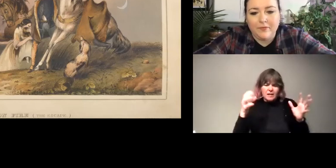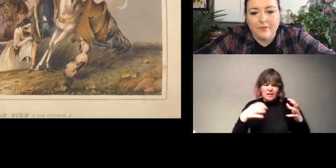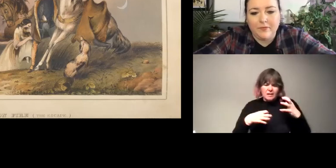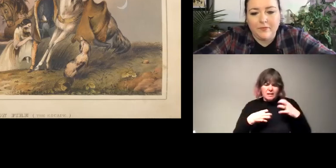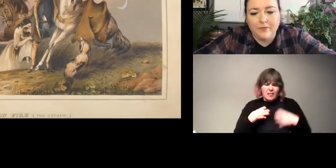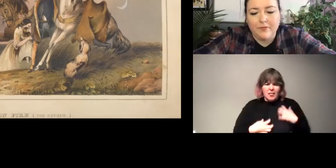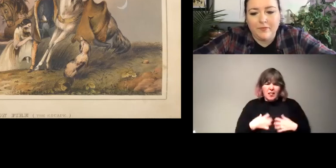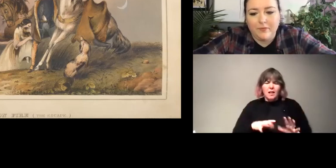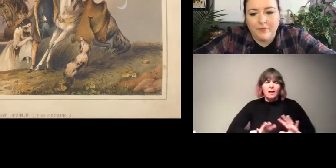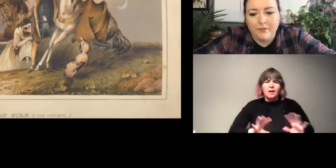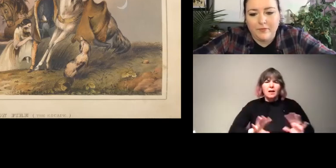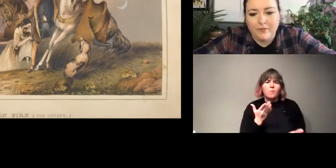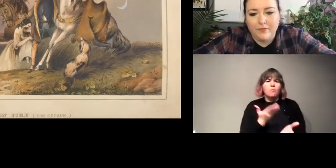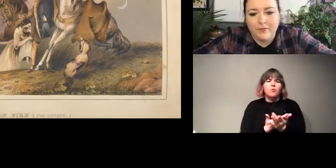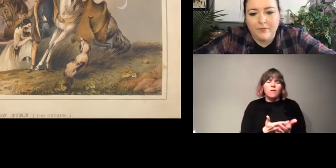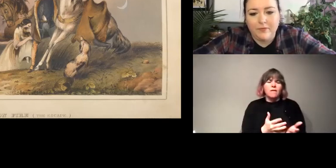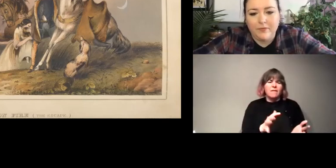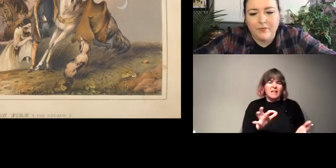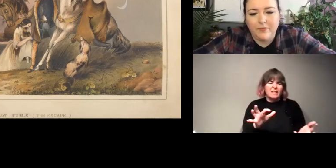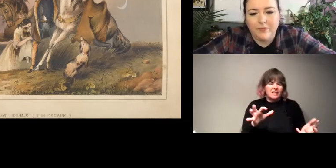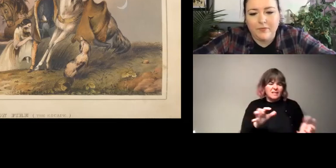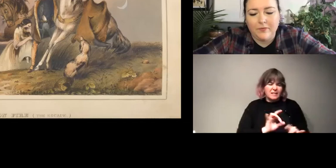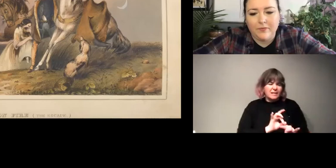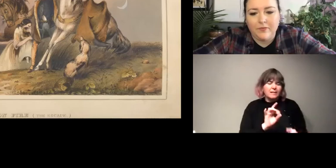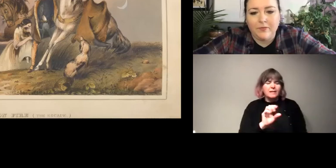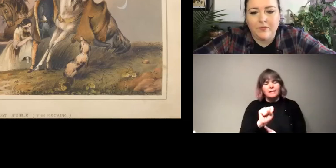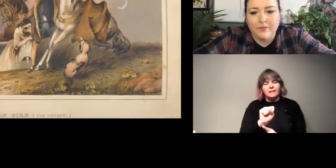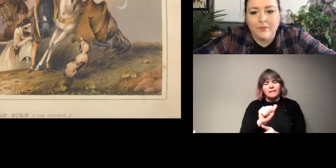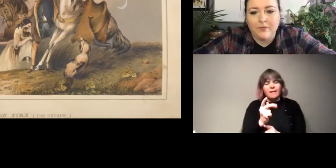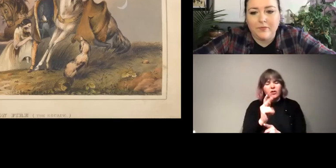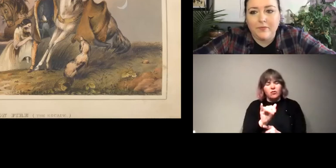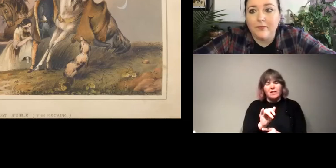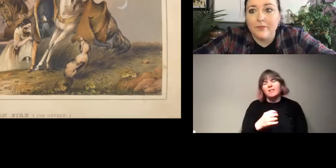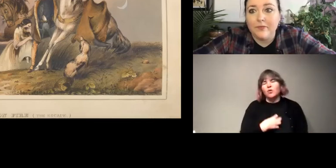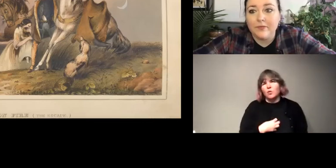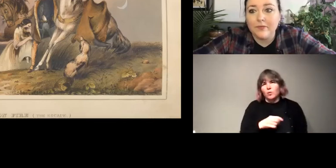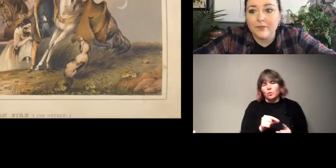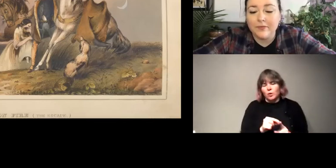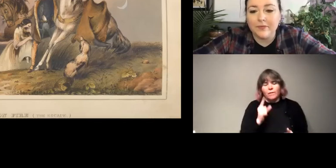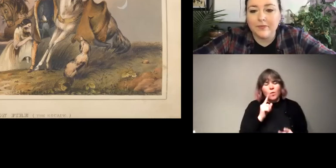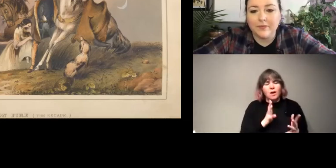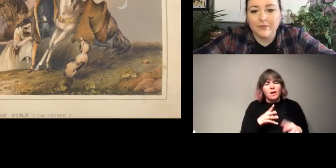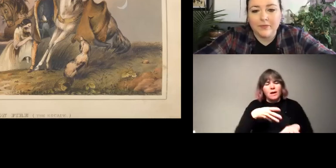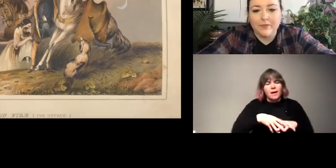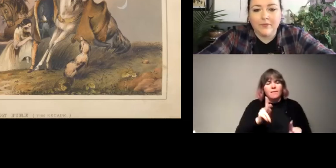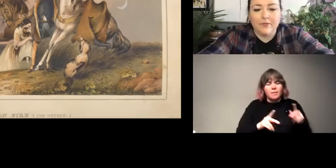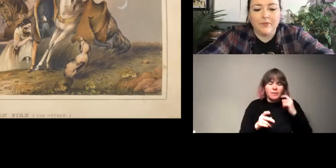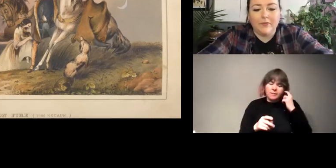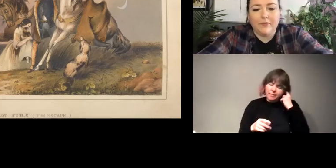was proof of the savagery, gross word, of the native people of the tallgrass